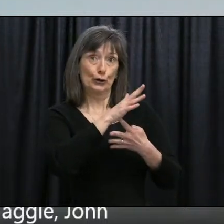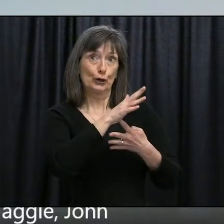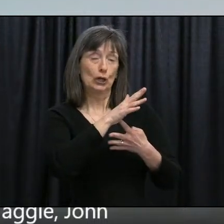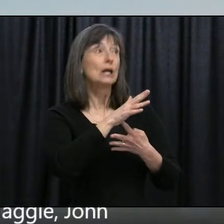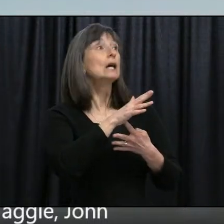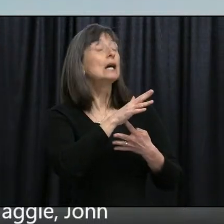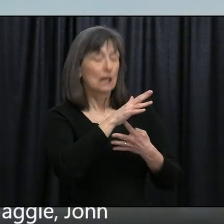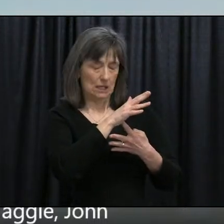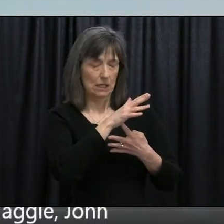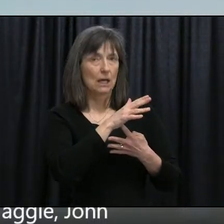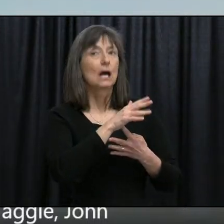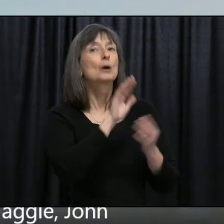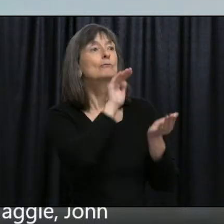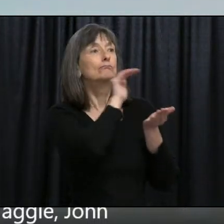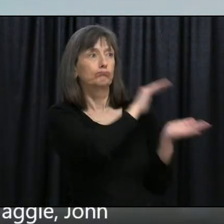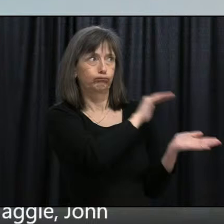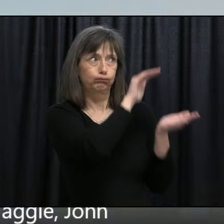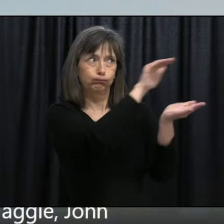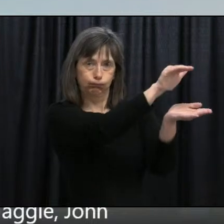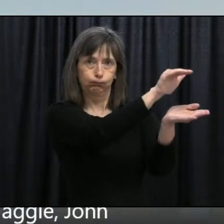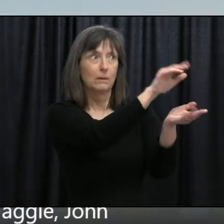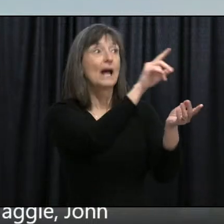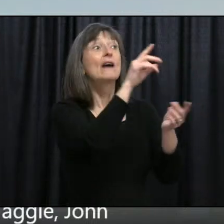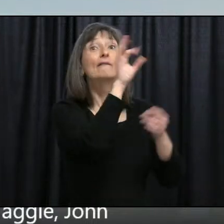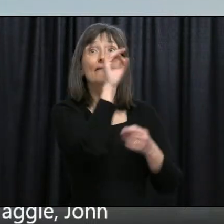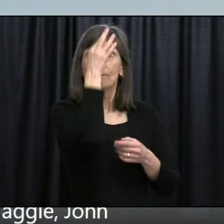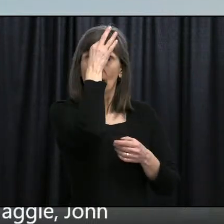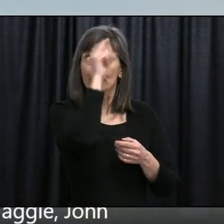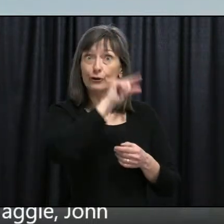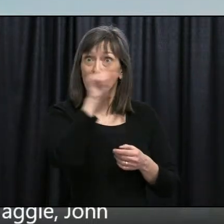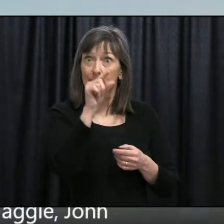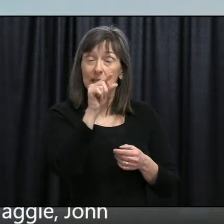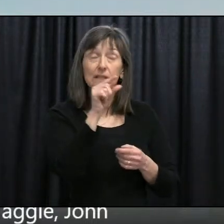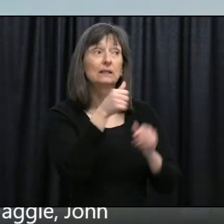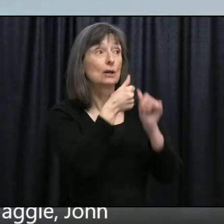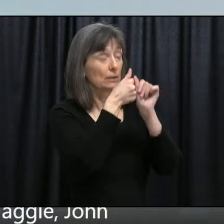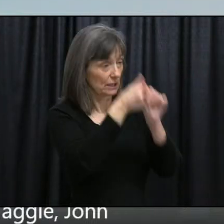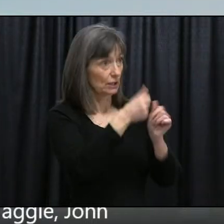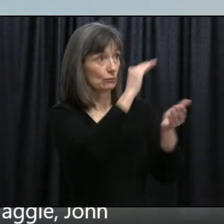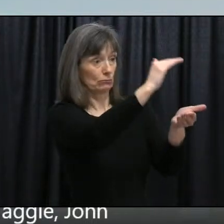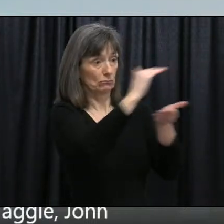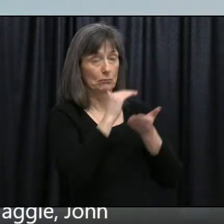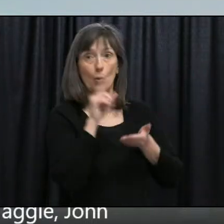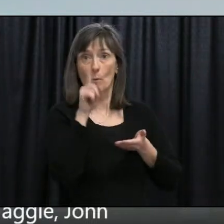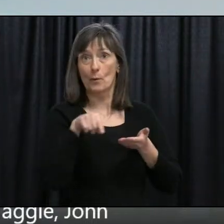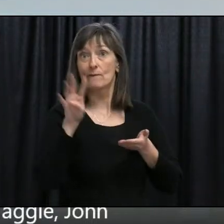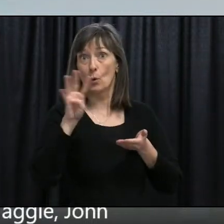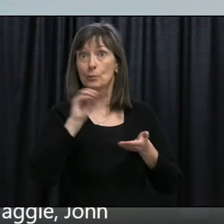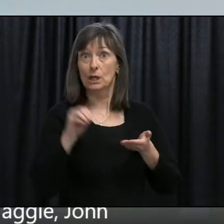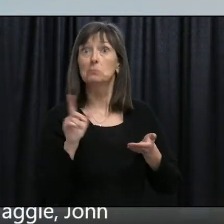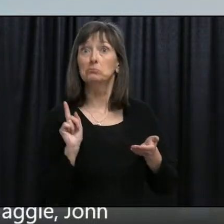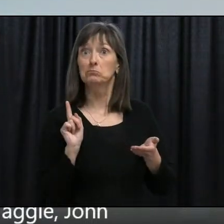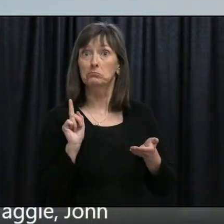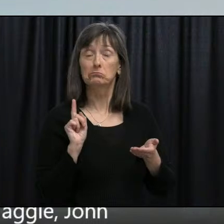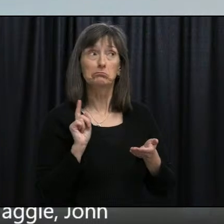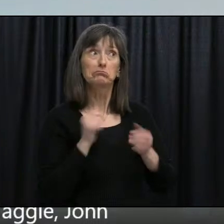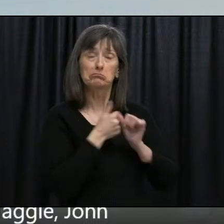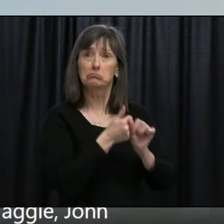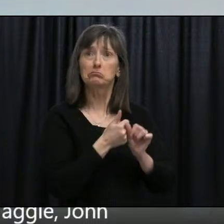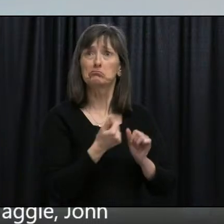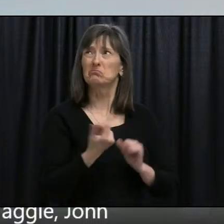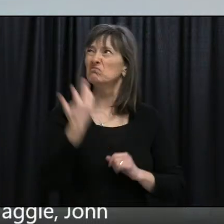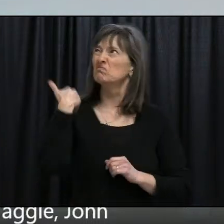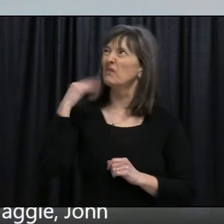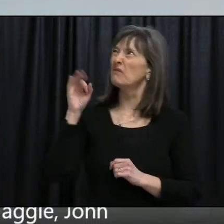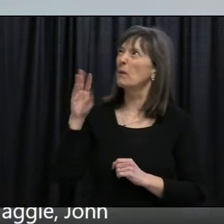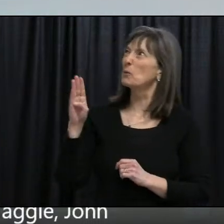federal government, and the federal government will continue to give us our 1.4%, which it has done, quite frankly, except on one occasion, back in